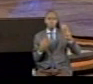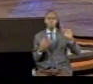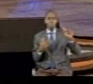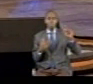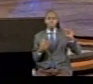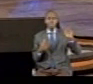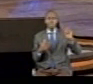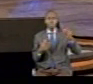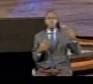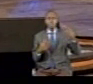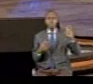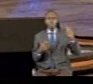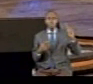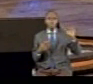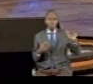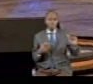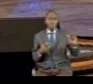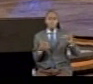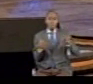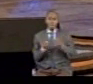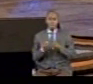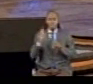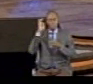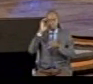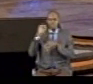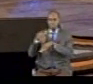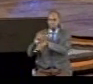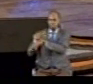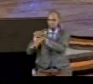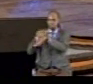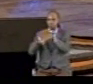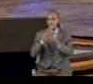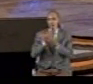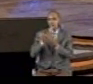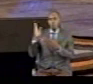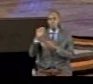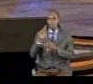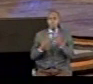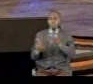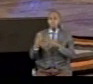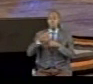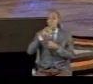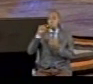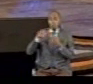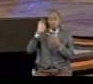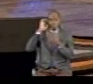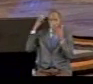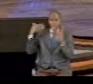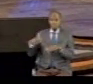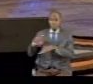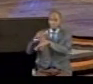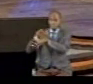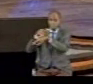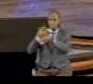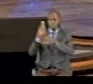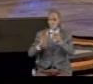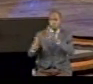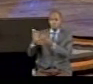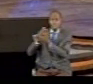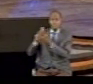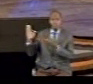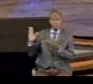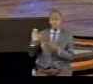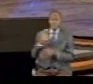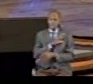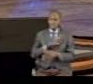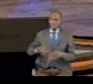he sent away the people, and when he had sent them away, he departed